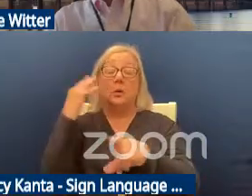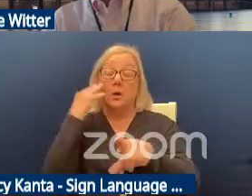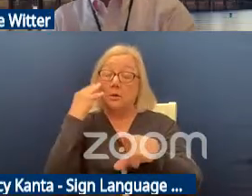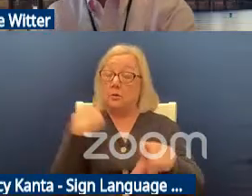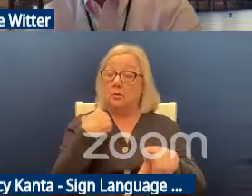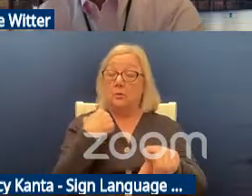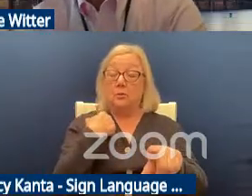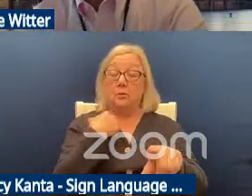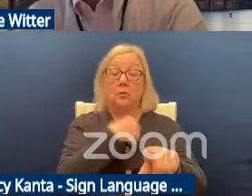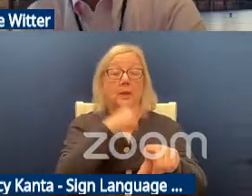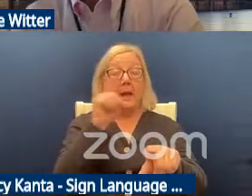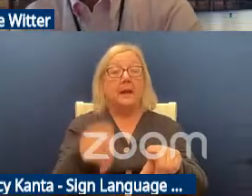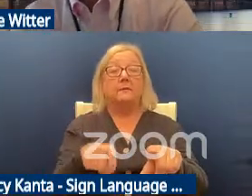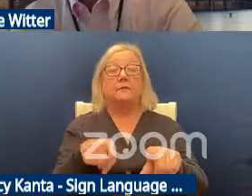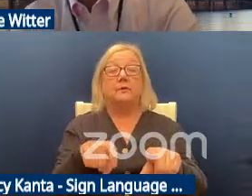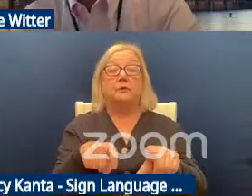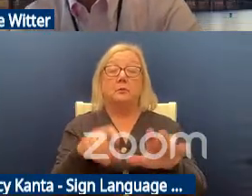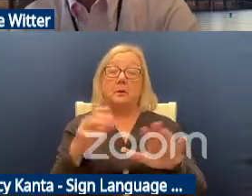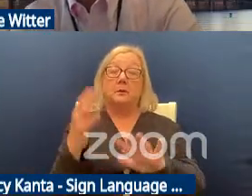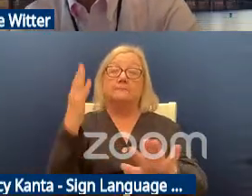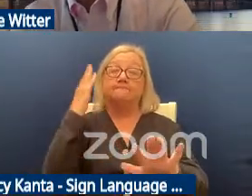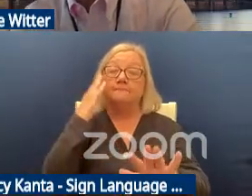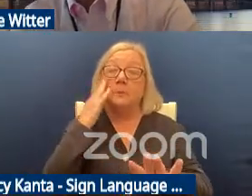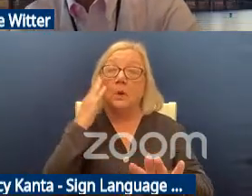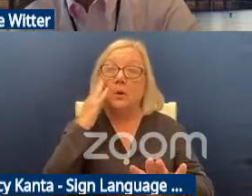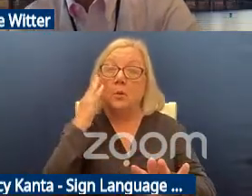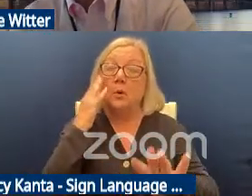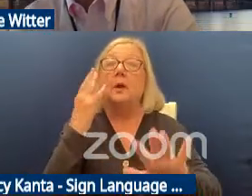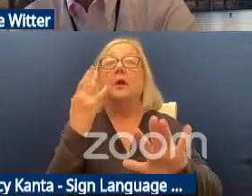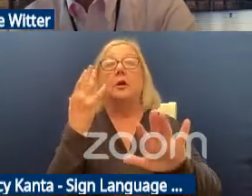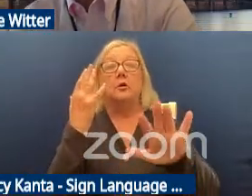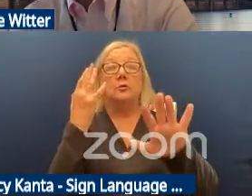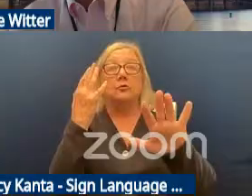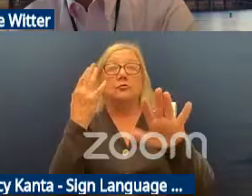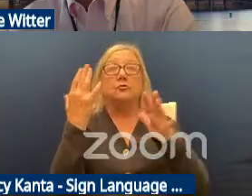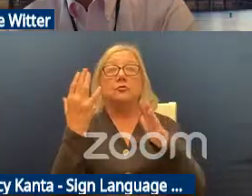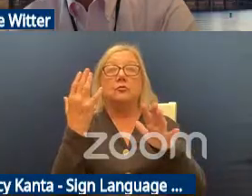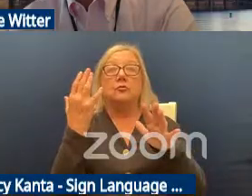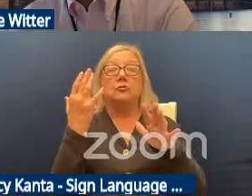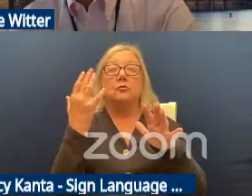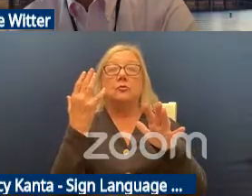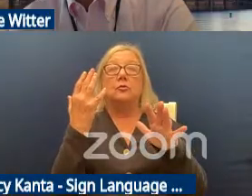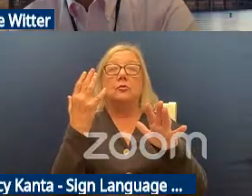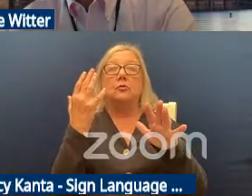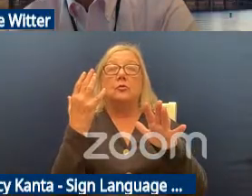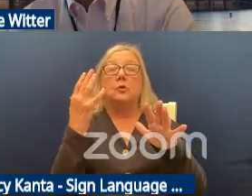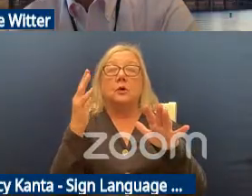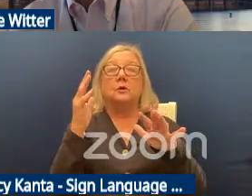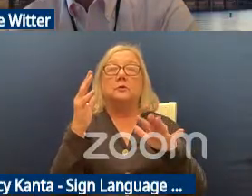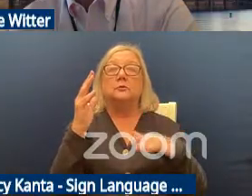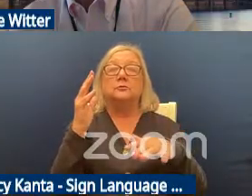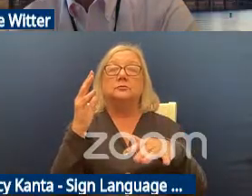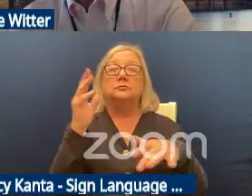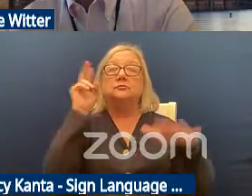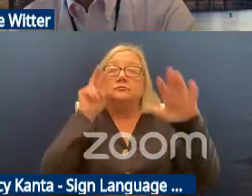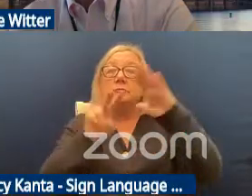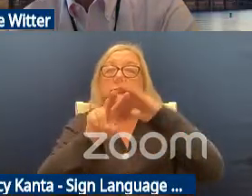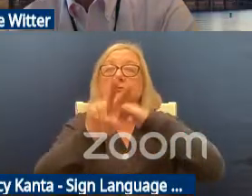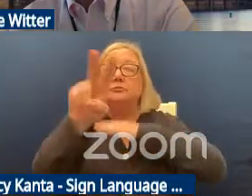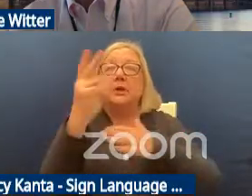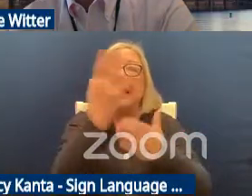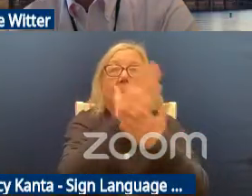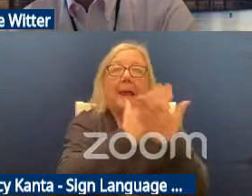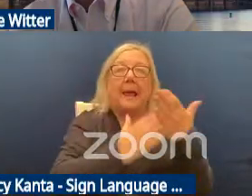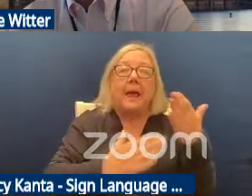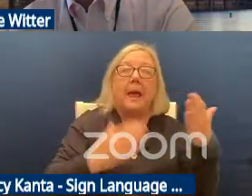really cognizant and designed to, the look and the feel is actually half of it, right? Because this is going to be a